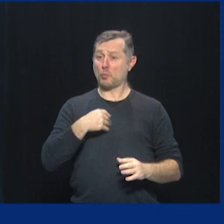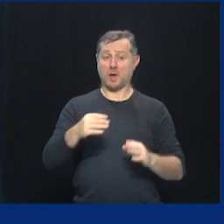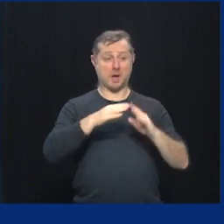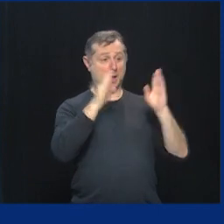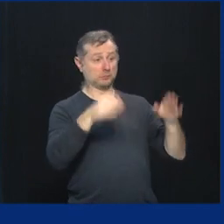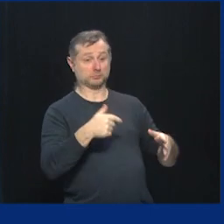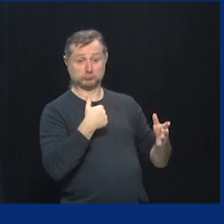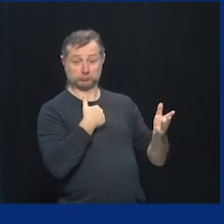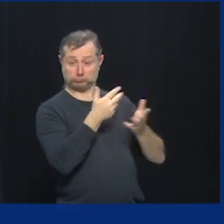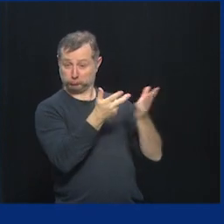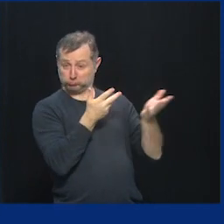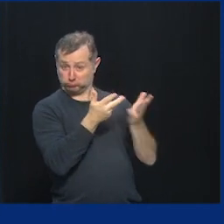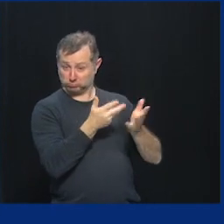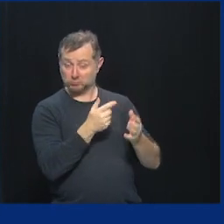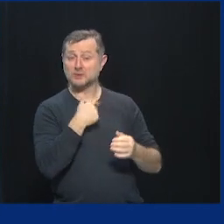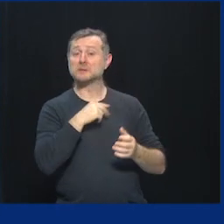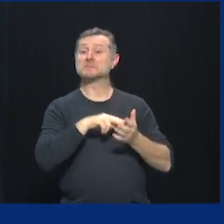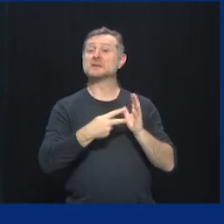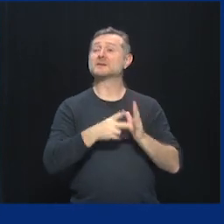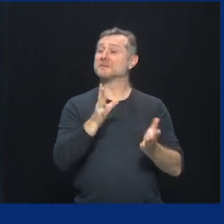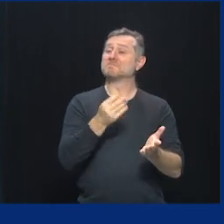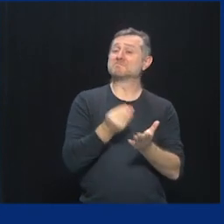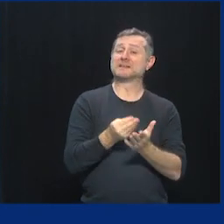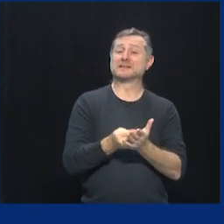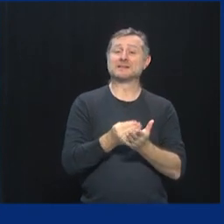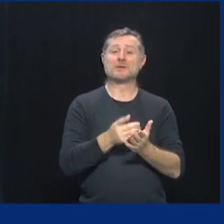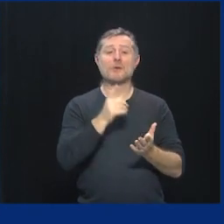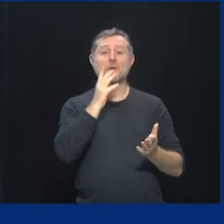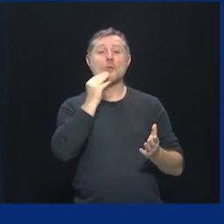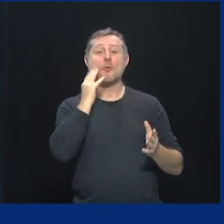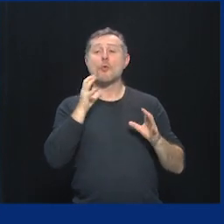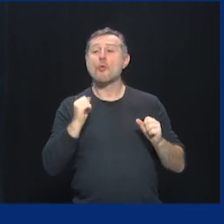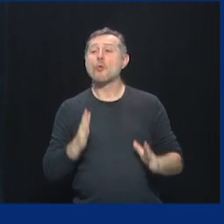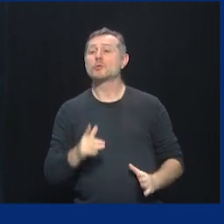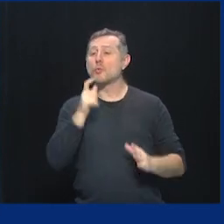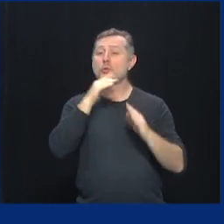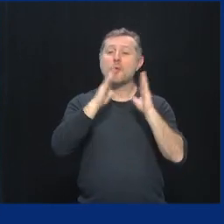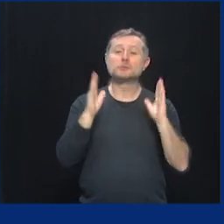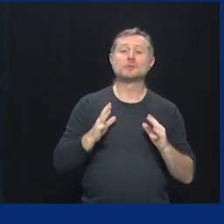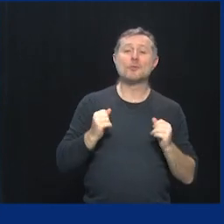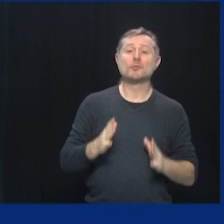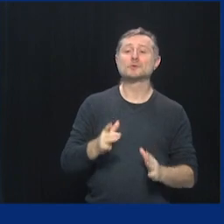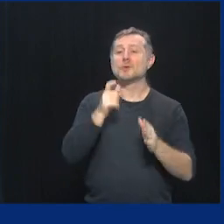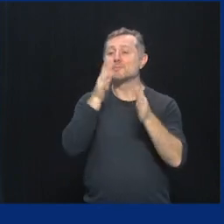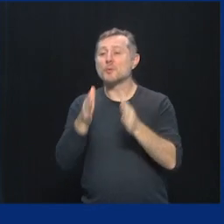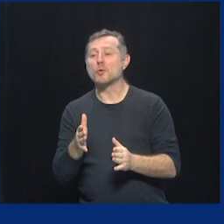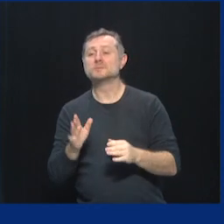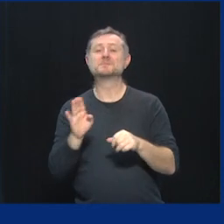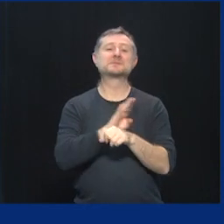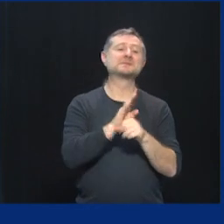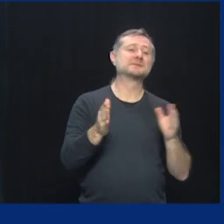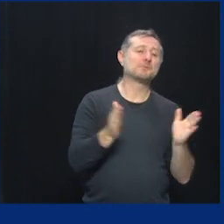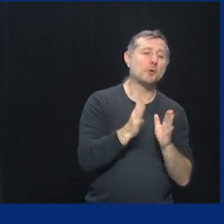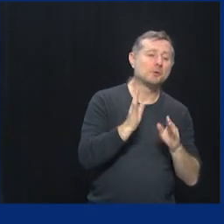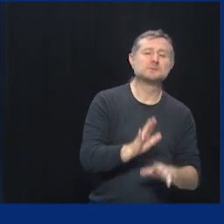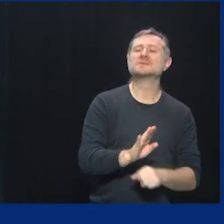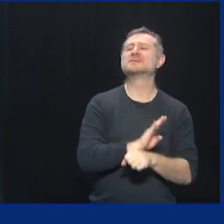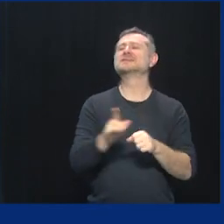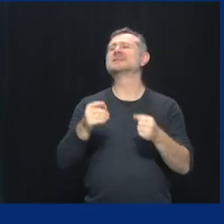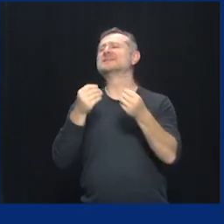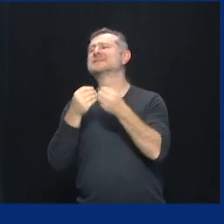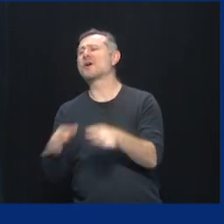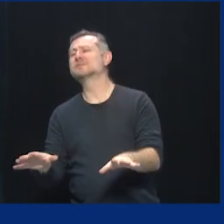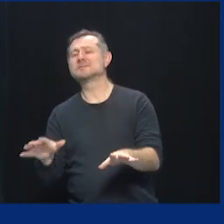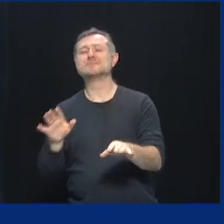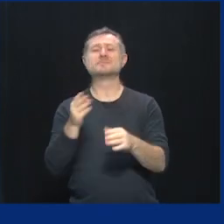money for homeowners and individuals, money for small businesses that may have been lost, and money to our city, state, and